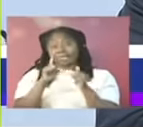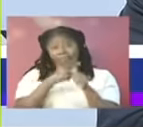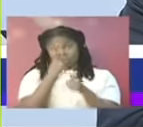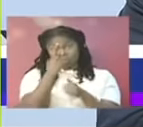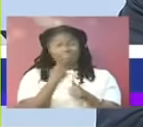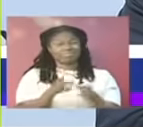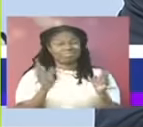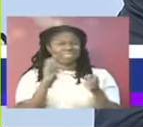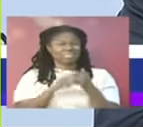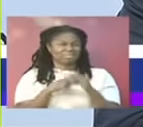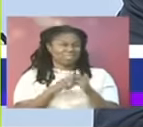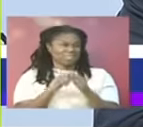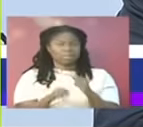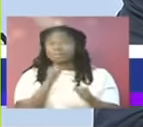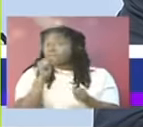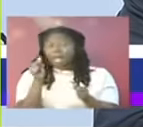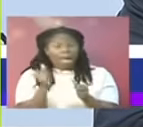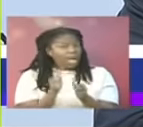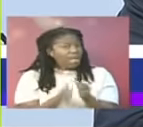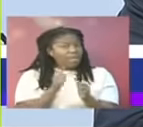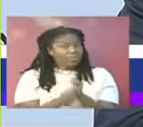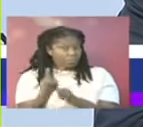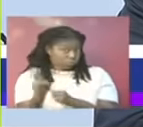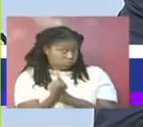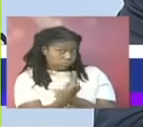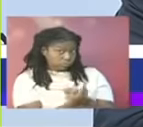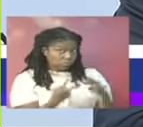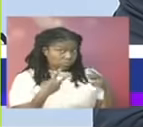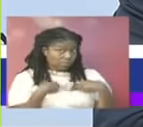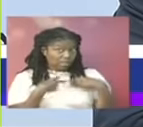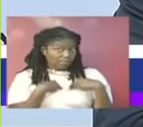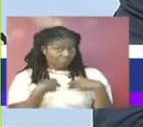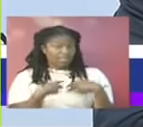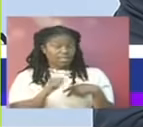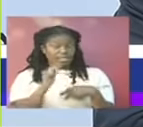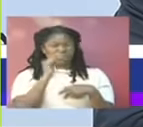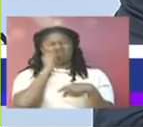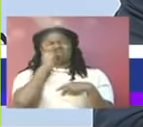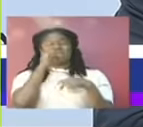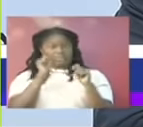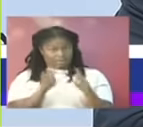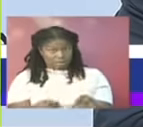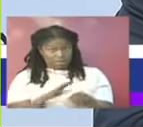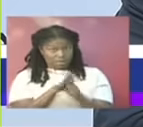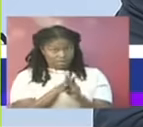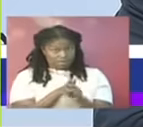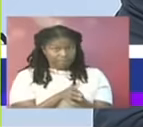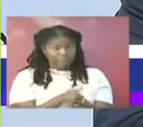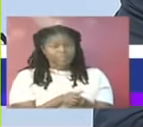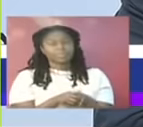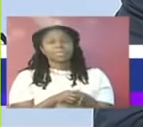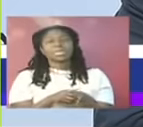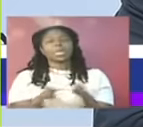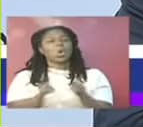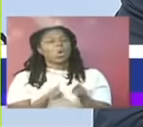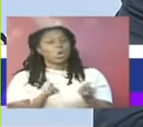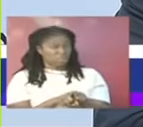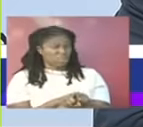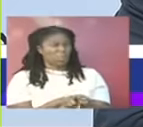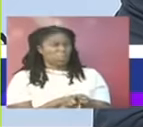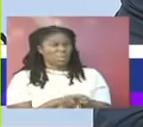has a COVID-19 positive test captured also has their vaccination status captured. So sometimes it's